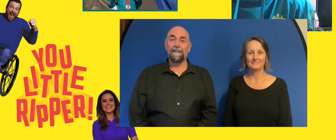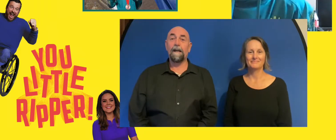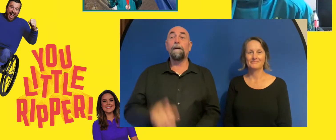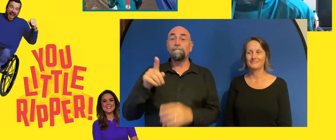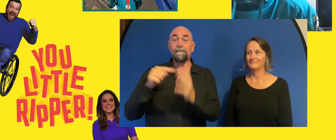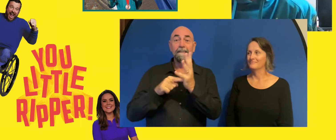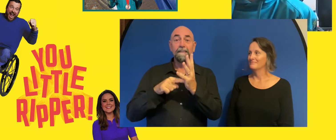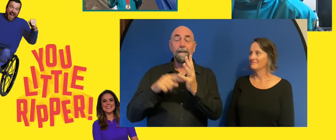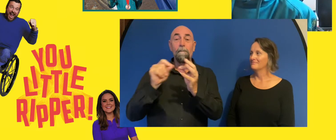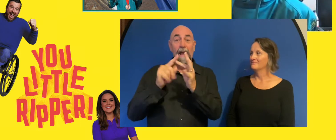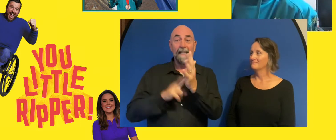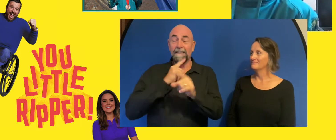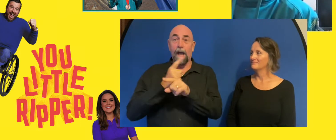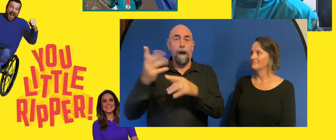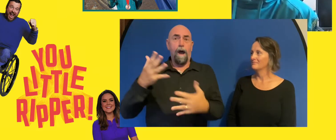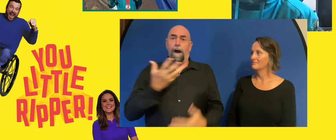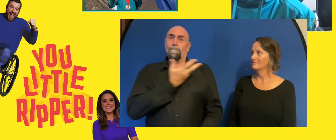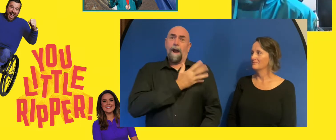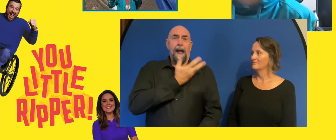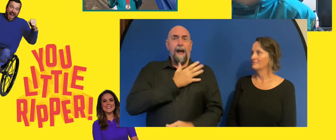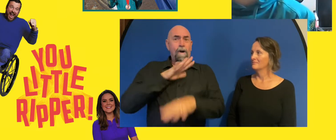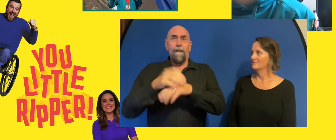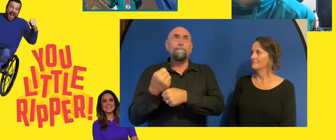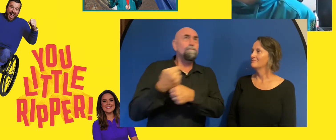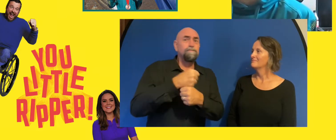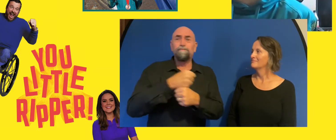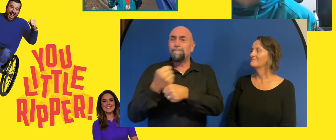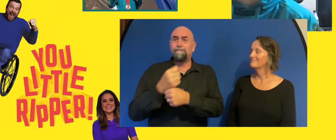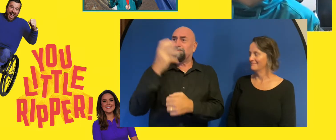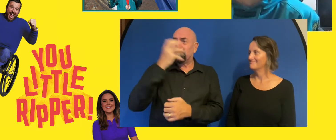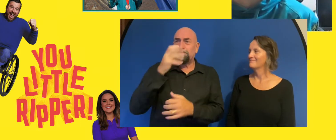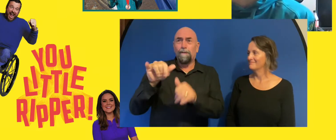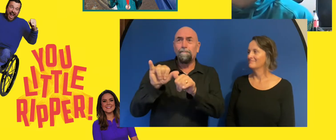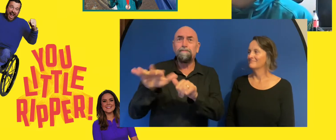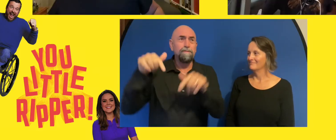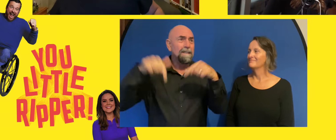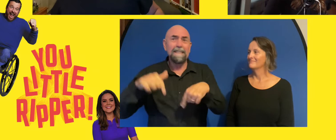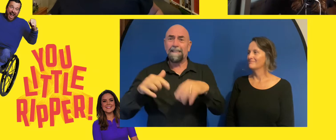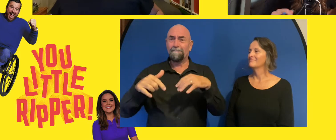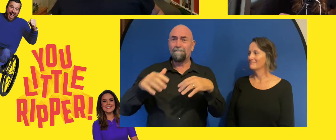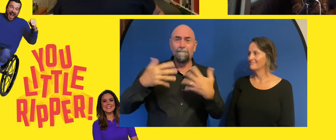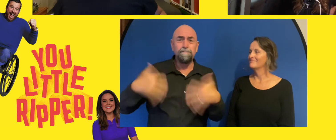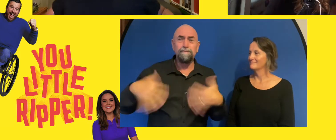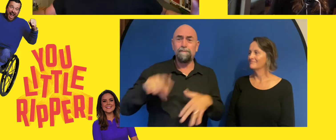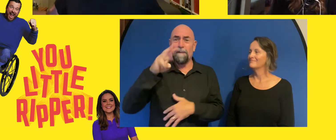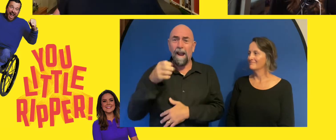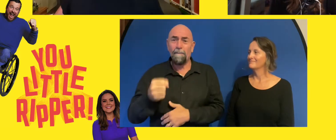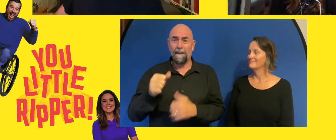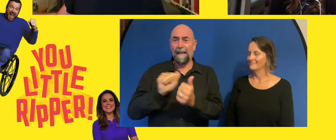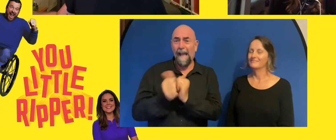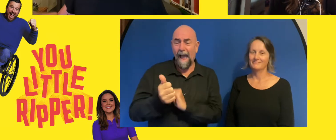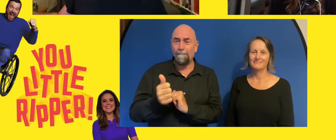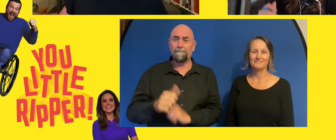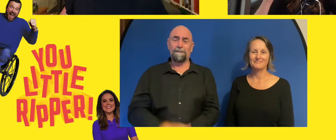think of anything better to finish off such an incredible game here in Beijing. Georgie, I